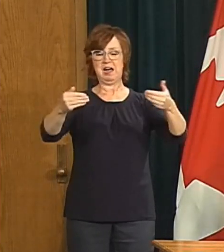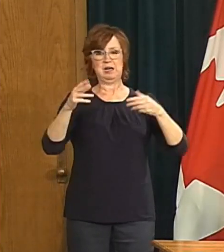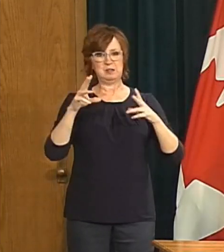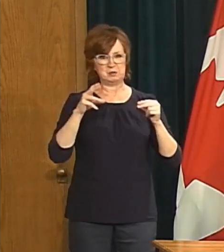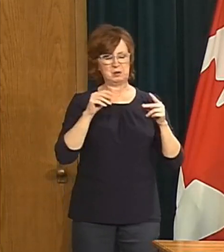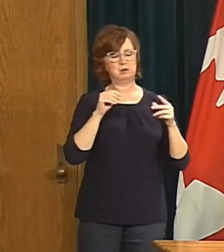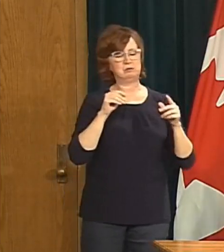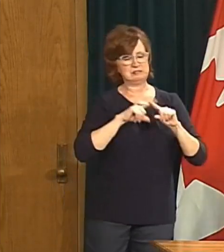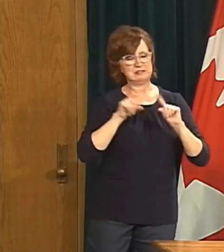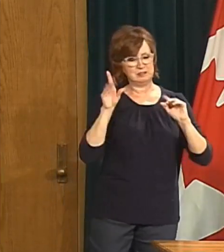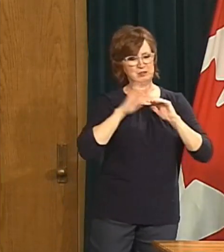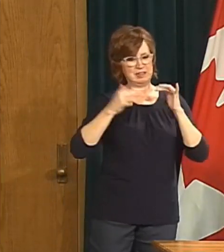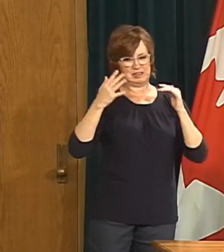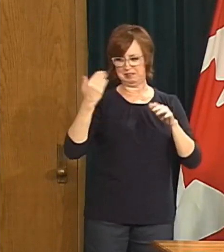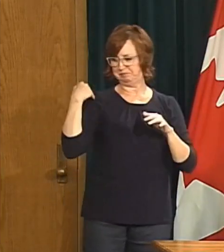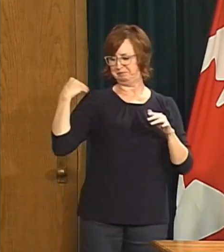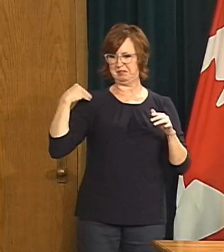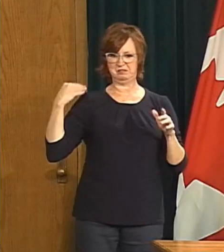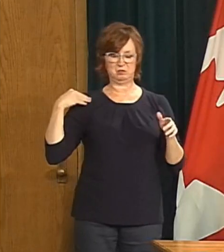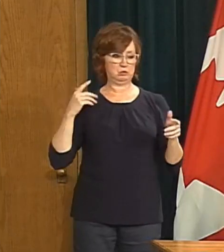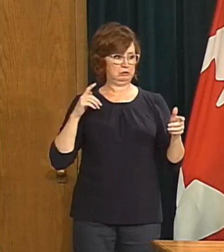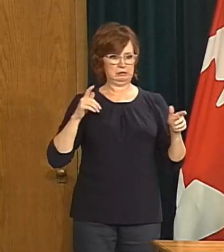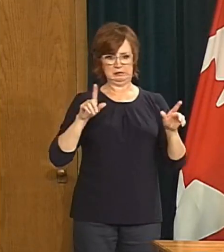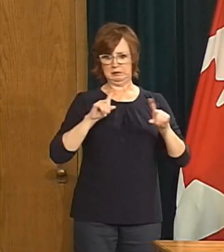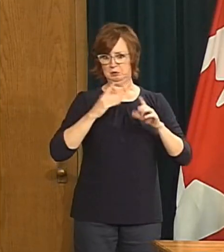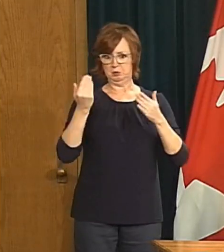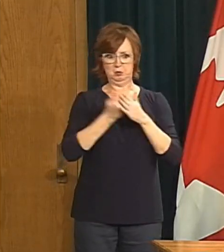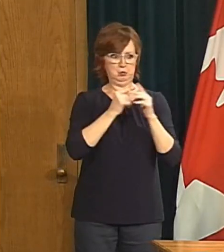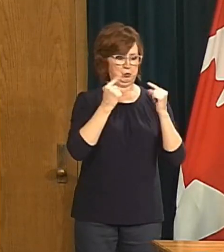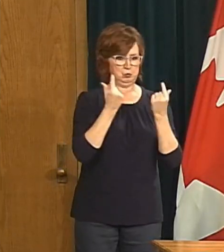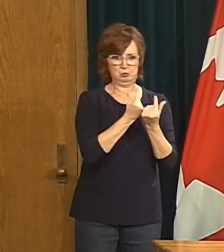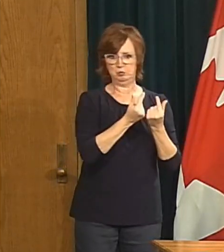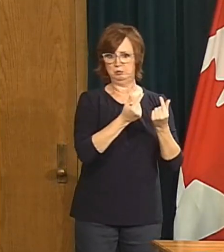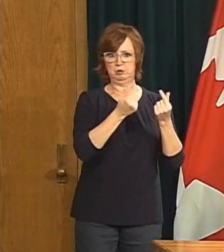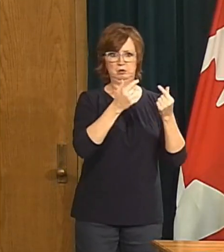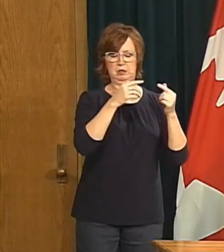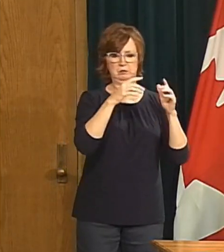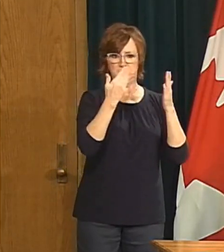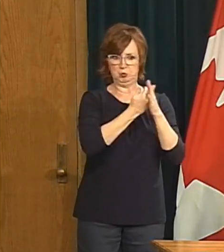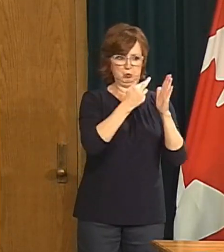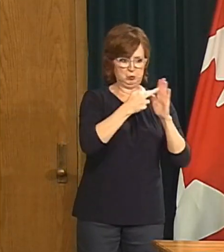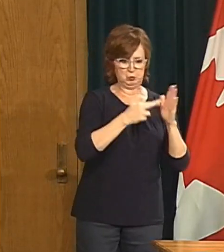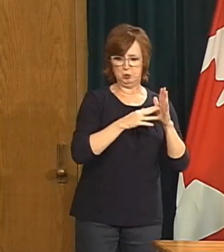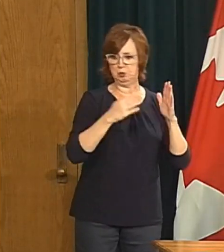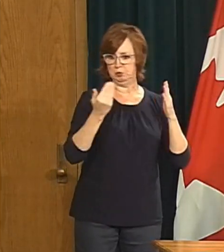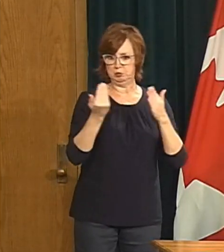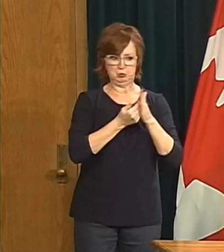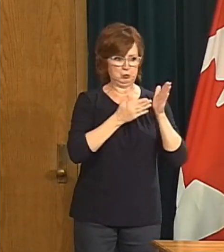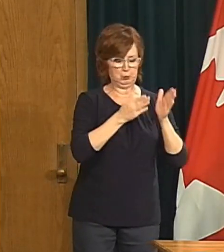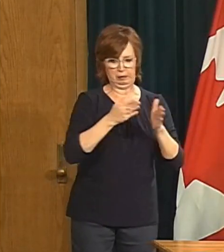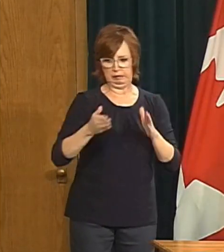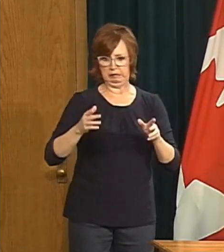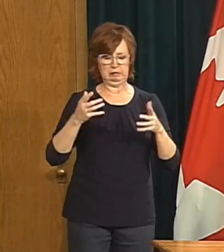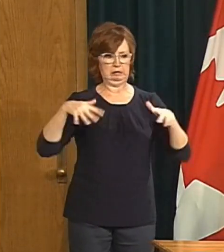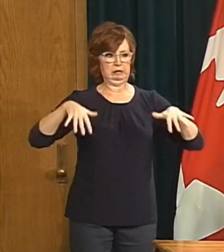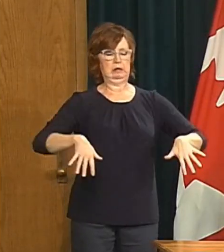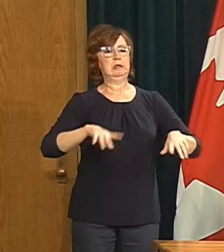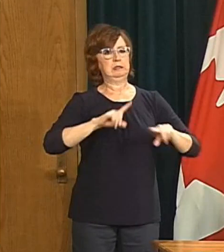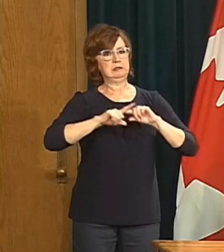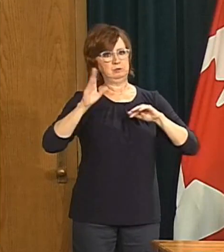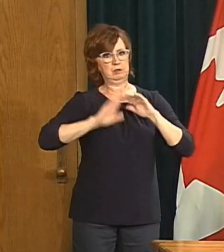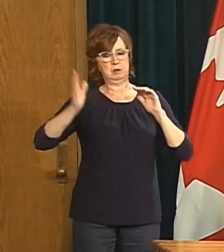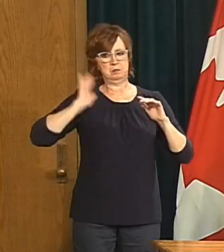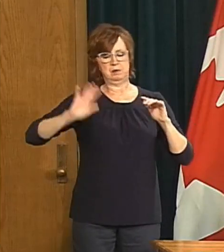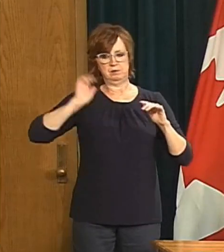criteria already stress, investigating clusters and outbreaks, whether they're in an institutional setting or in the community. So in